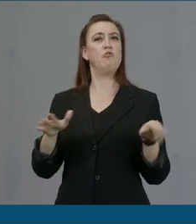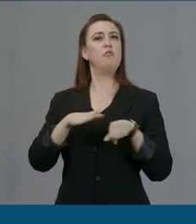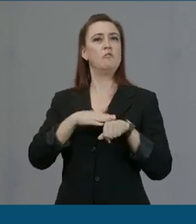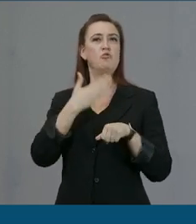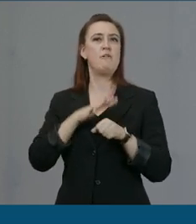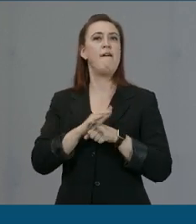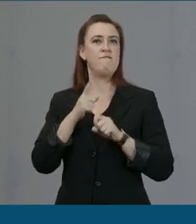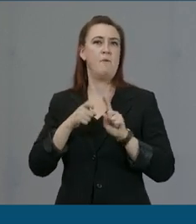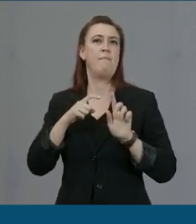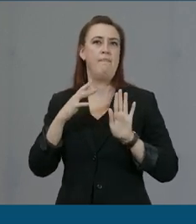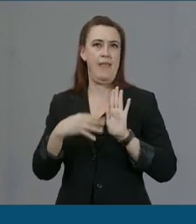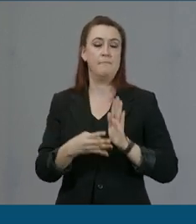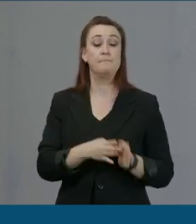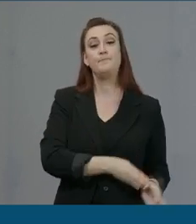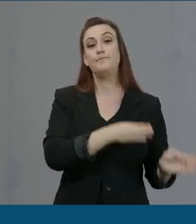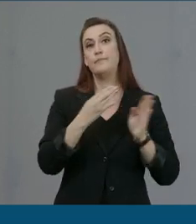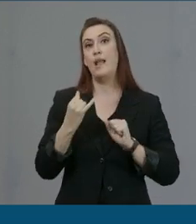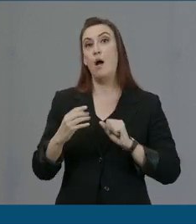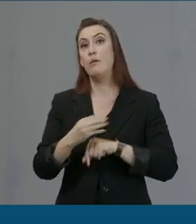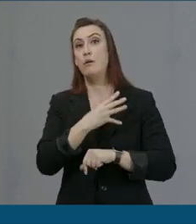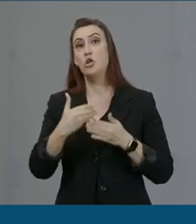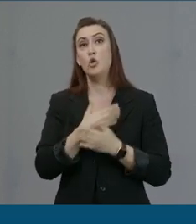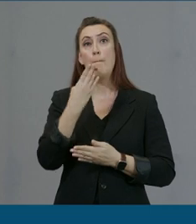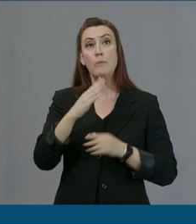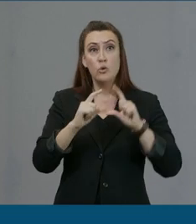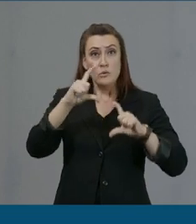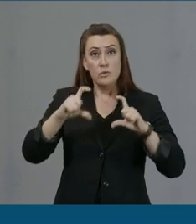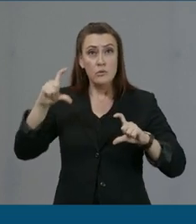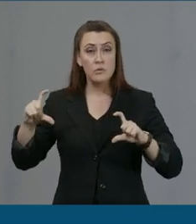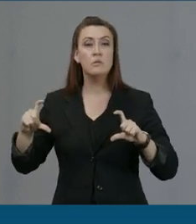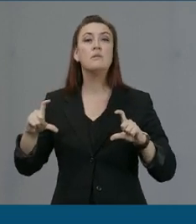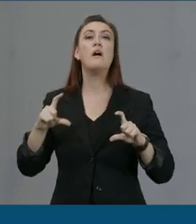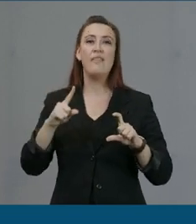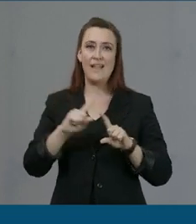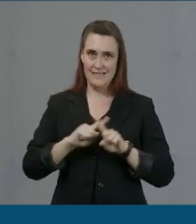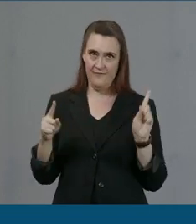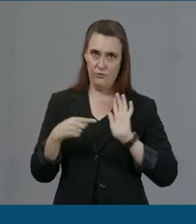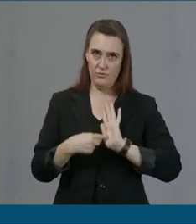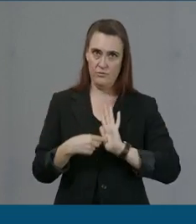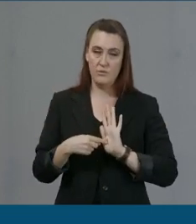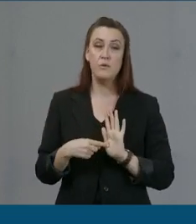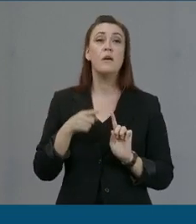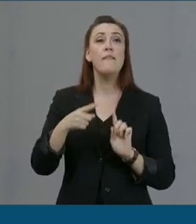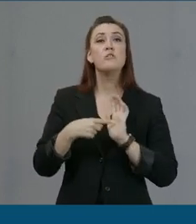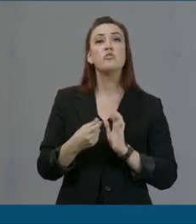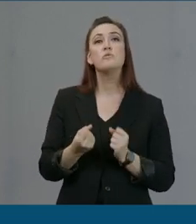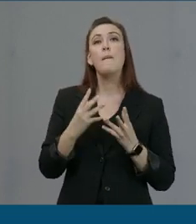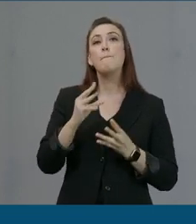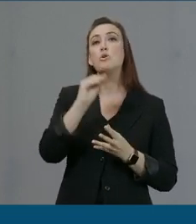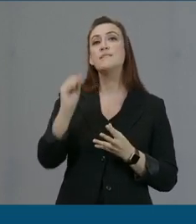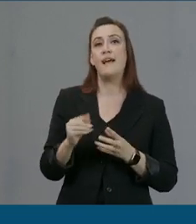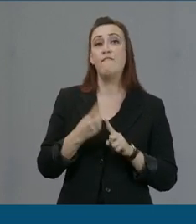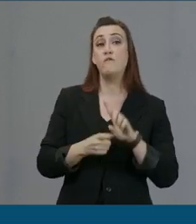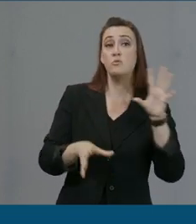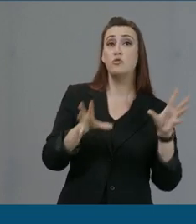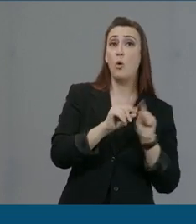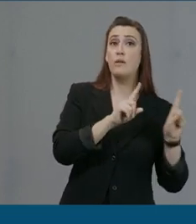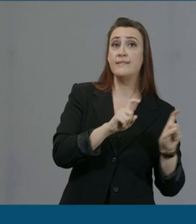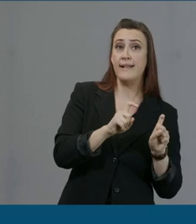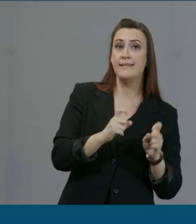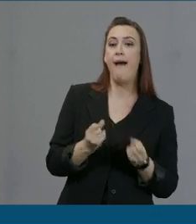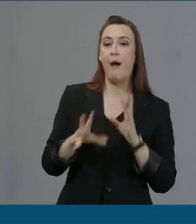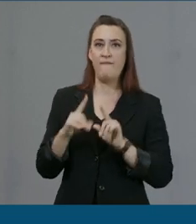This chart is different. This is the percentage of positive cases. Now, I want to make sure people aren't